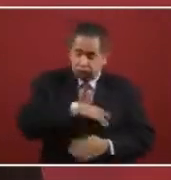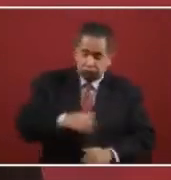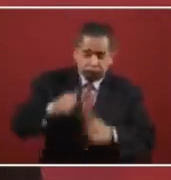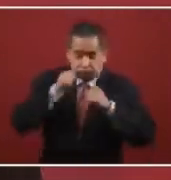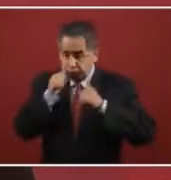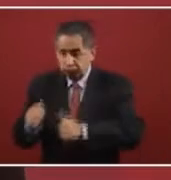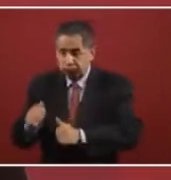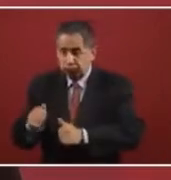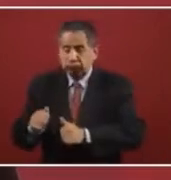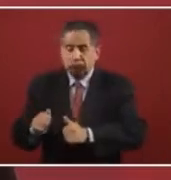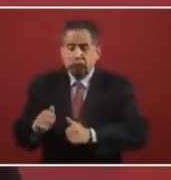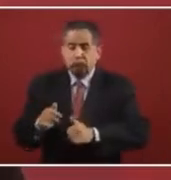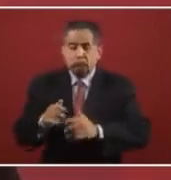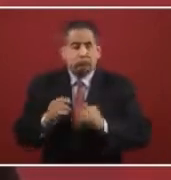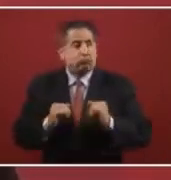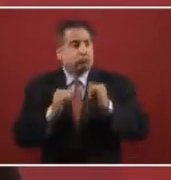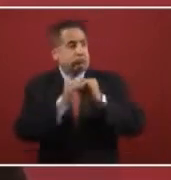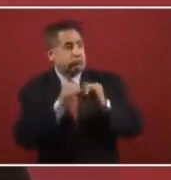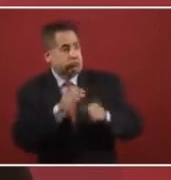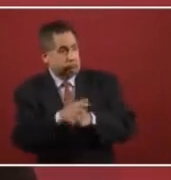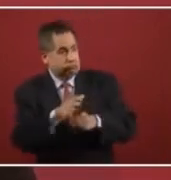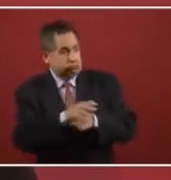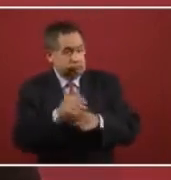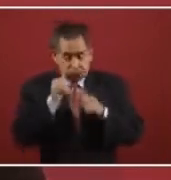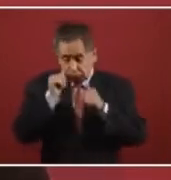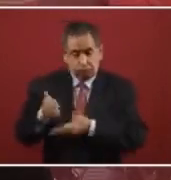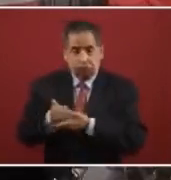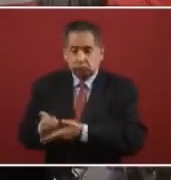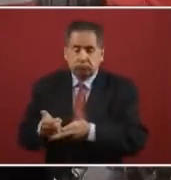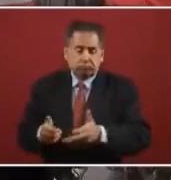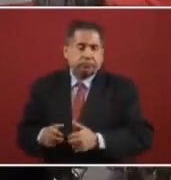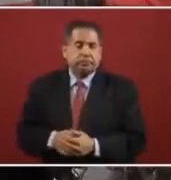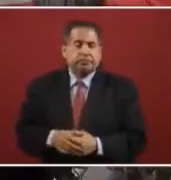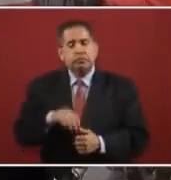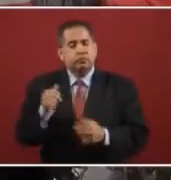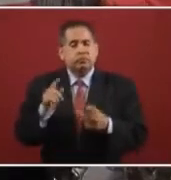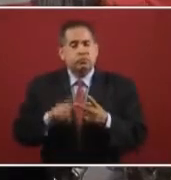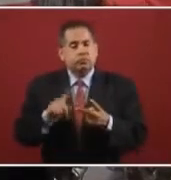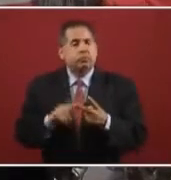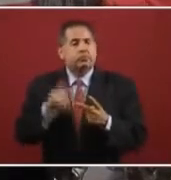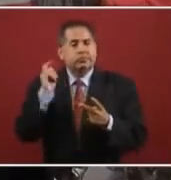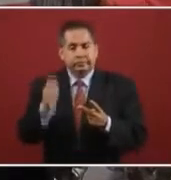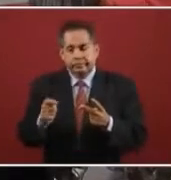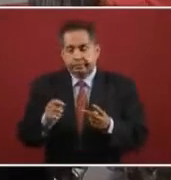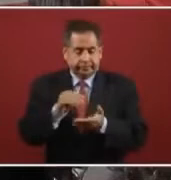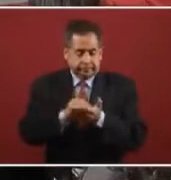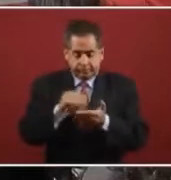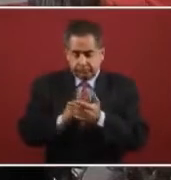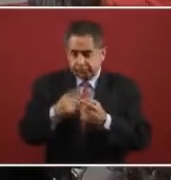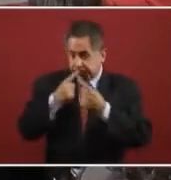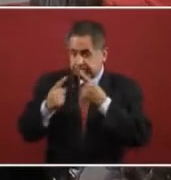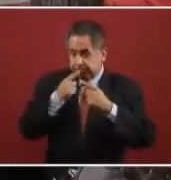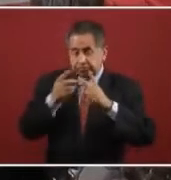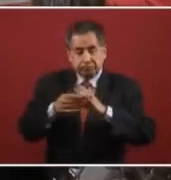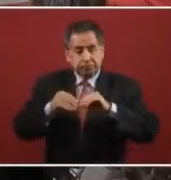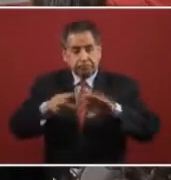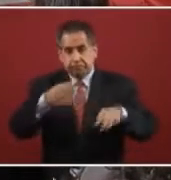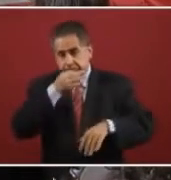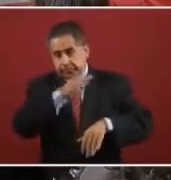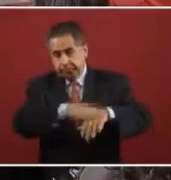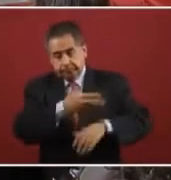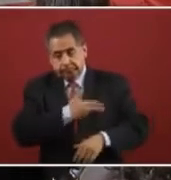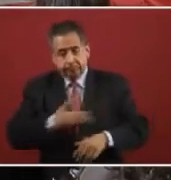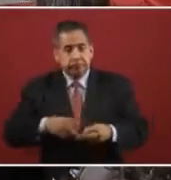always try to find them help to the proper departments. Another matter that we talked